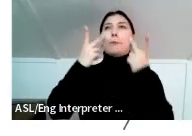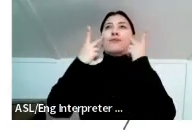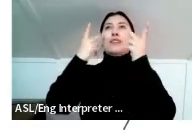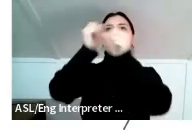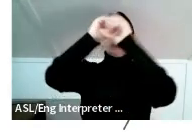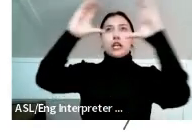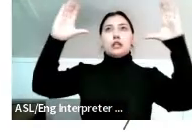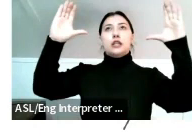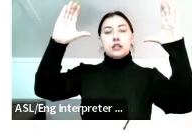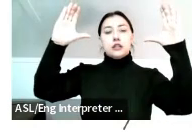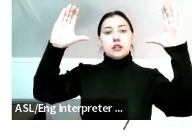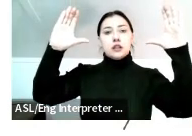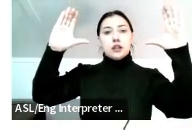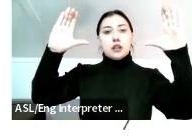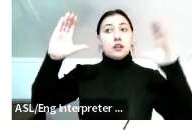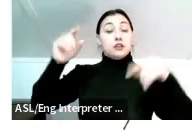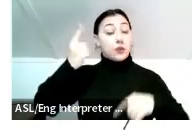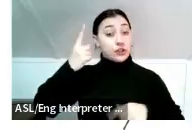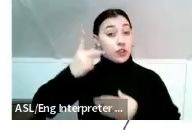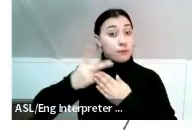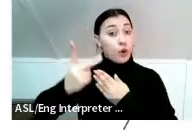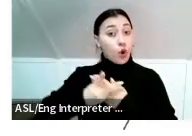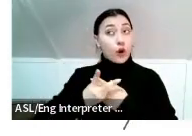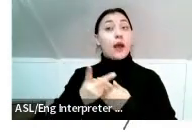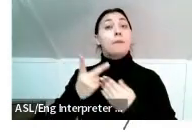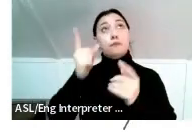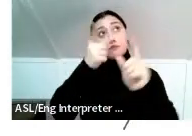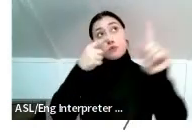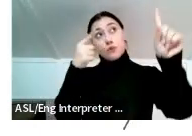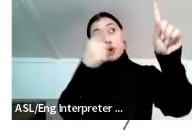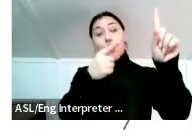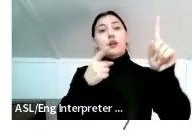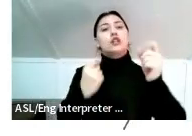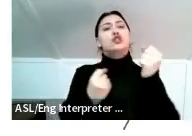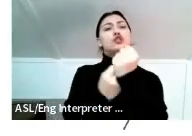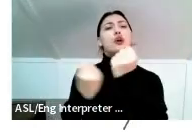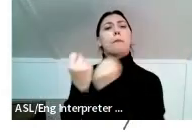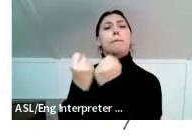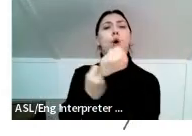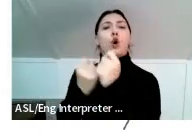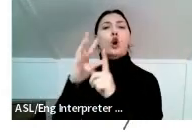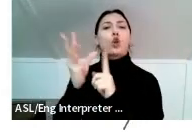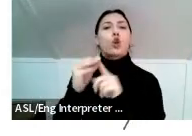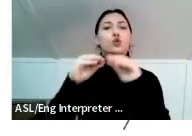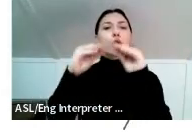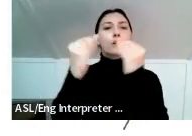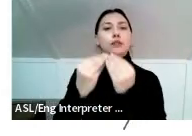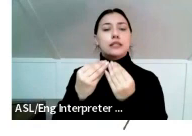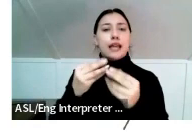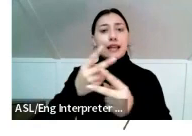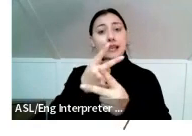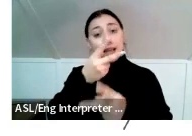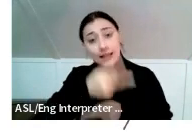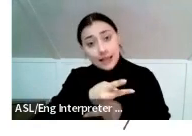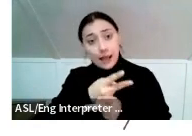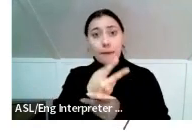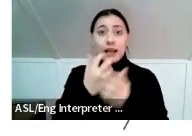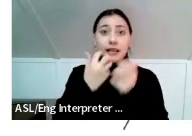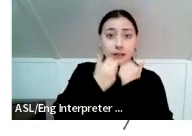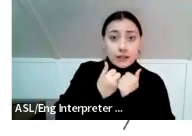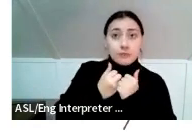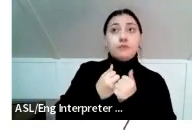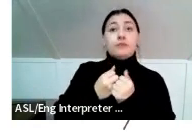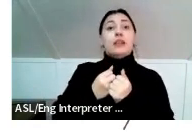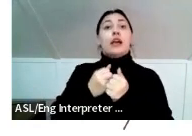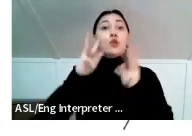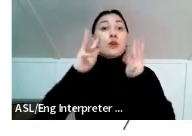this program, we aim to support cultural organizations that celebrate, preserve, and inspire creativity and use the arts,